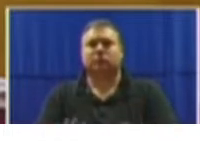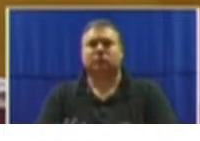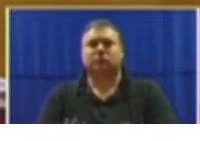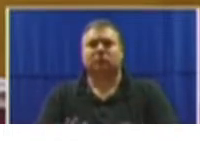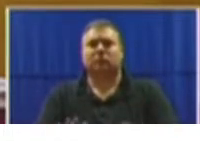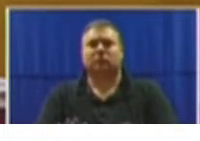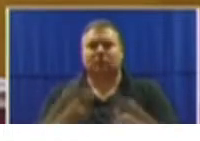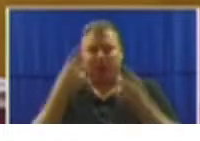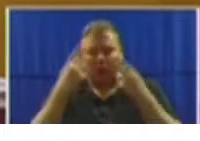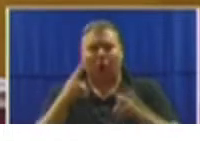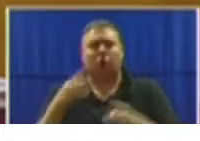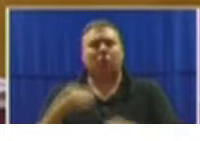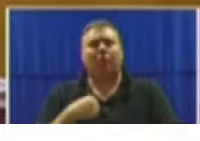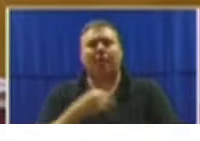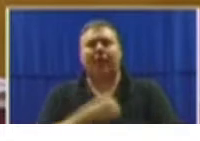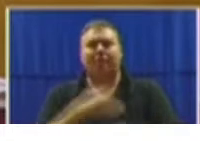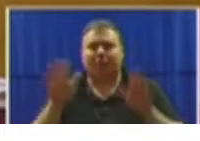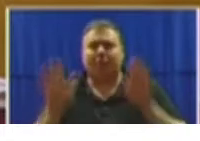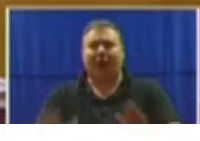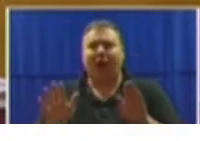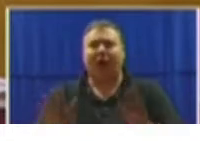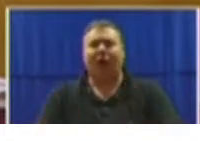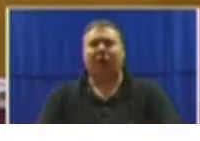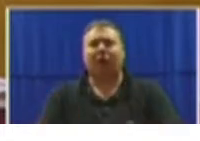Honorable member.